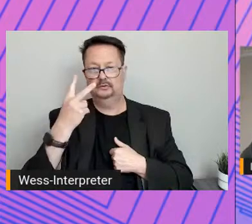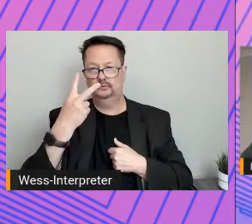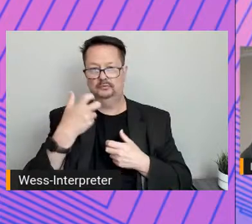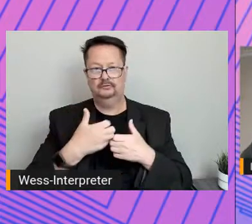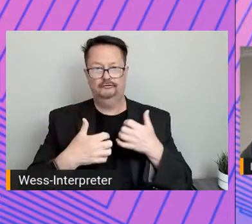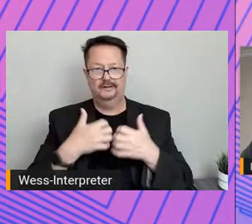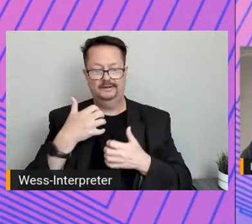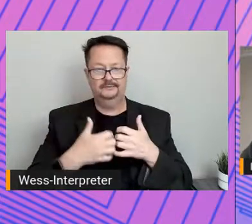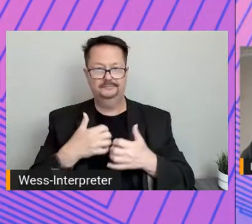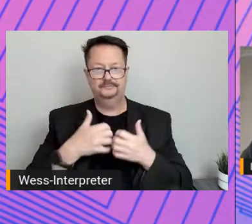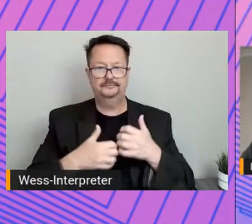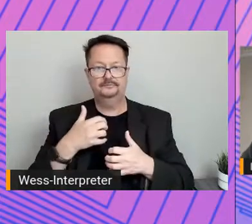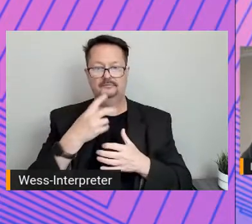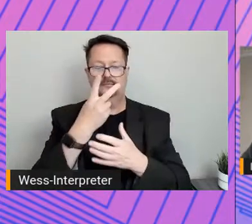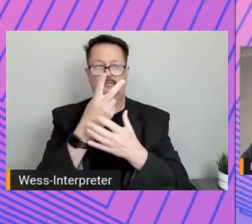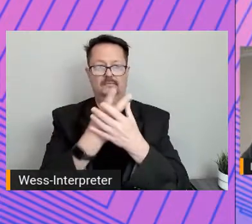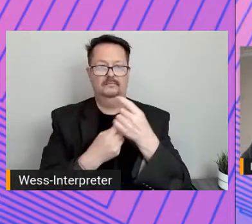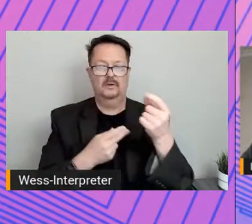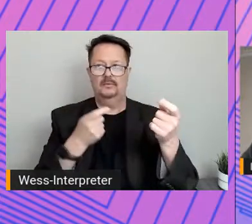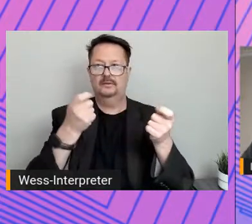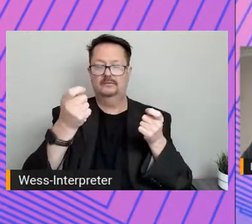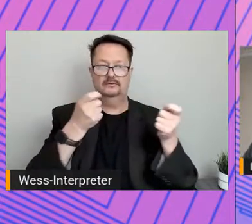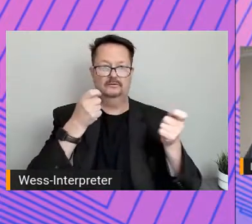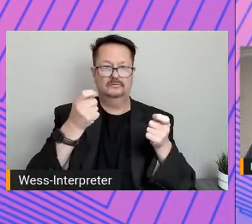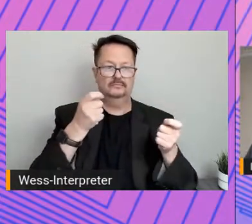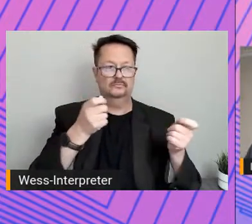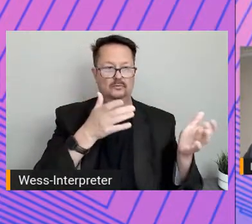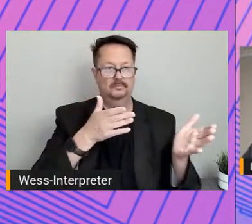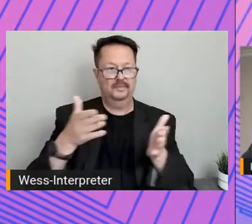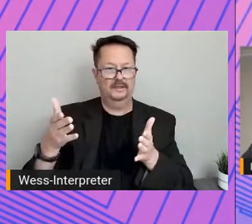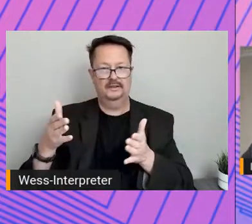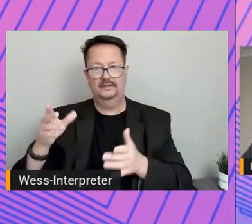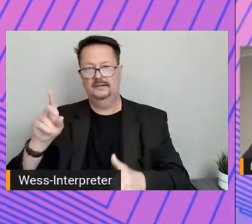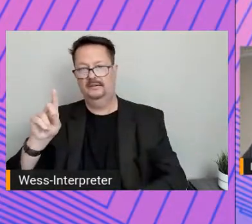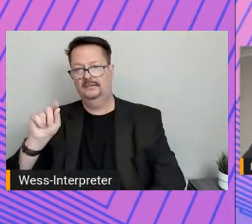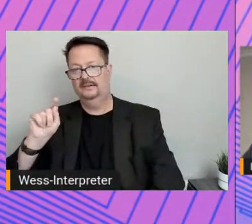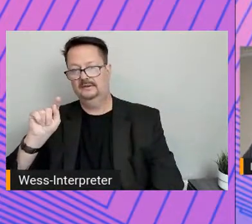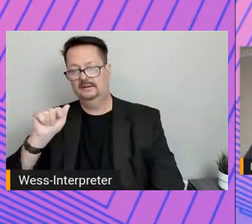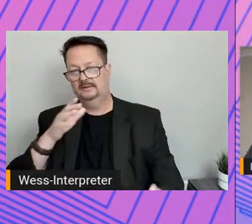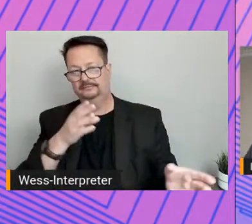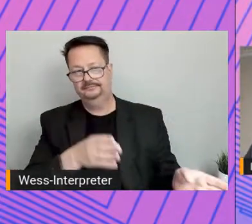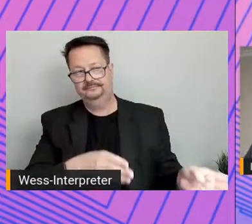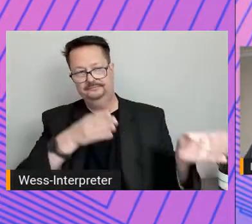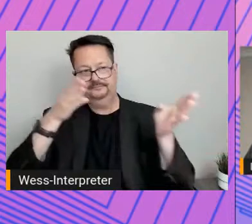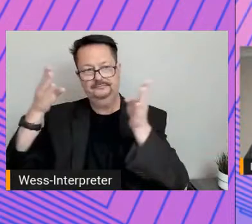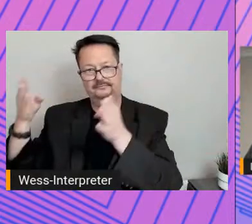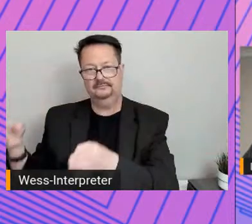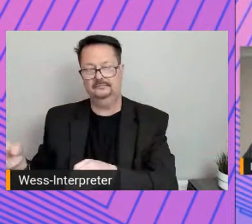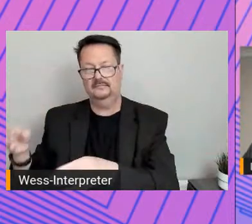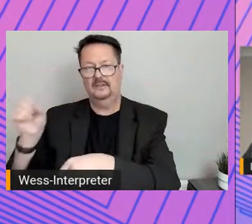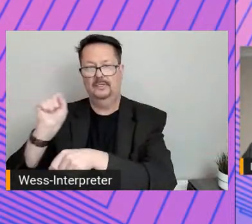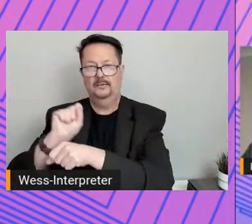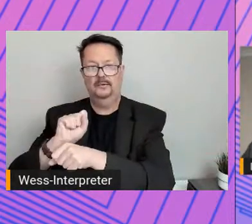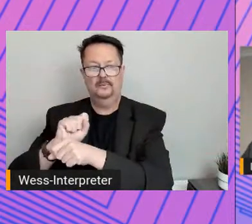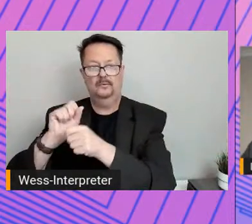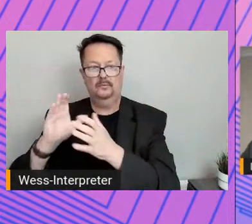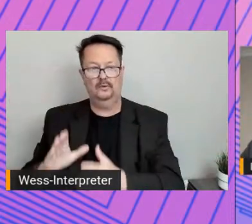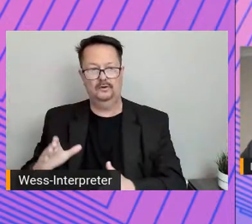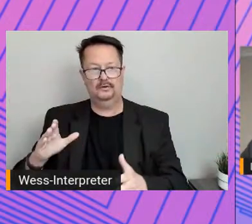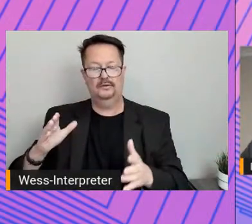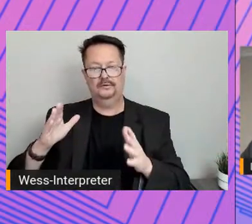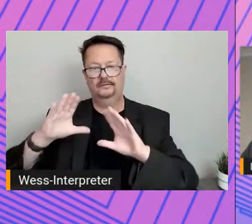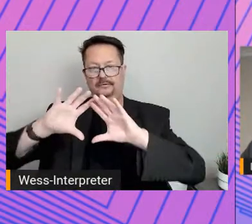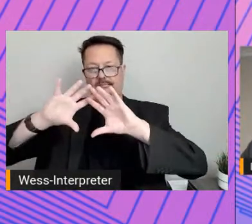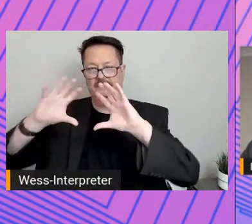is representing both the control plane and the data plane. And on the right-hand side, we have the worker plane. And